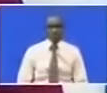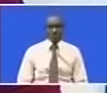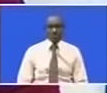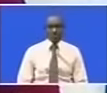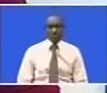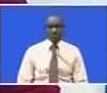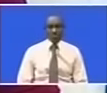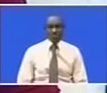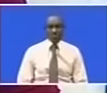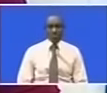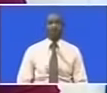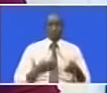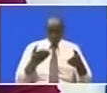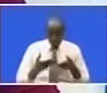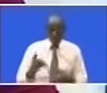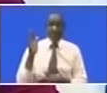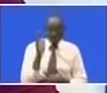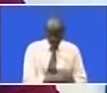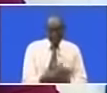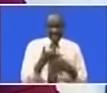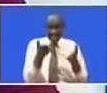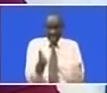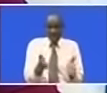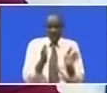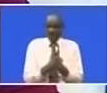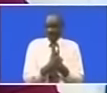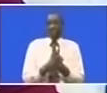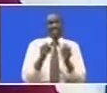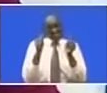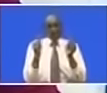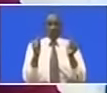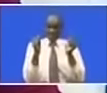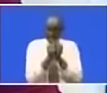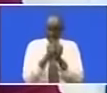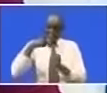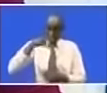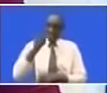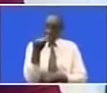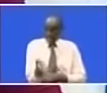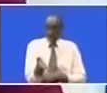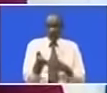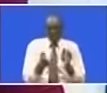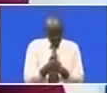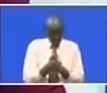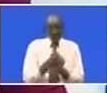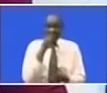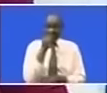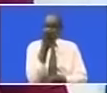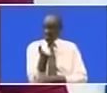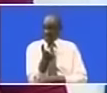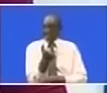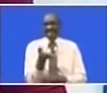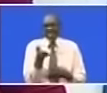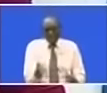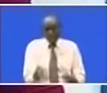Yeah, it's a strong opposition. Welcome back. It's just coming to 10 p.m. in Dar es Salaam, Tanzania, the commercial capital of Tanzania,